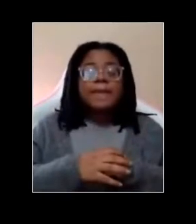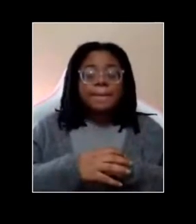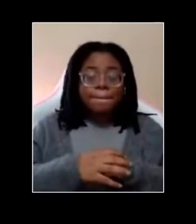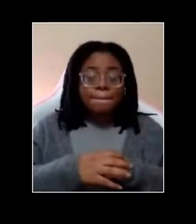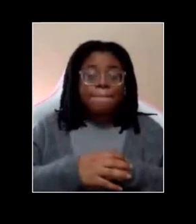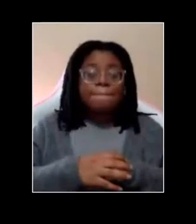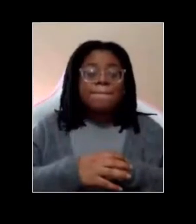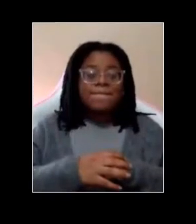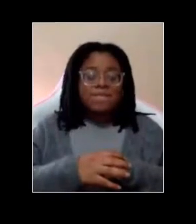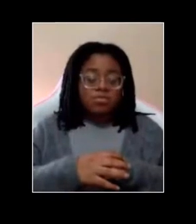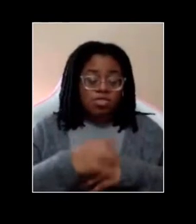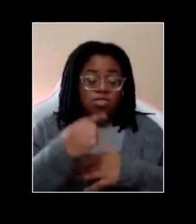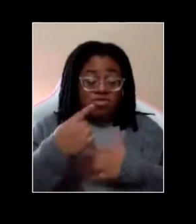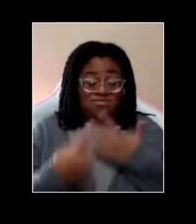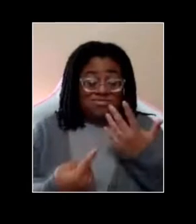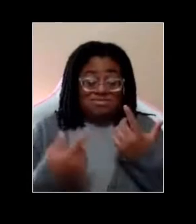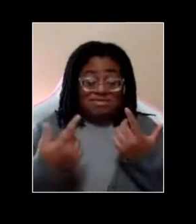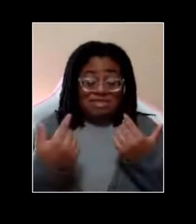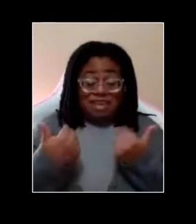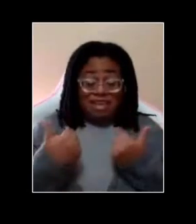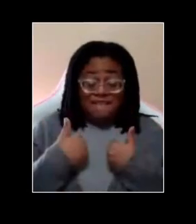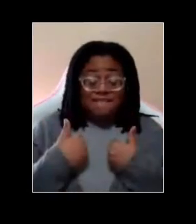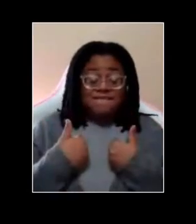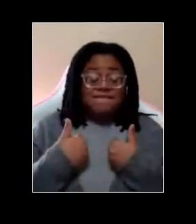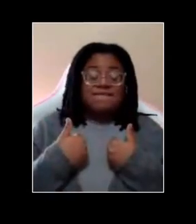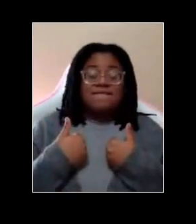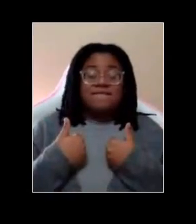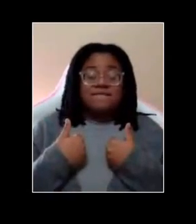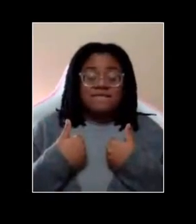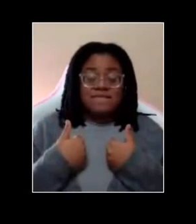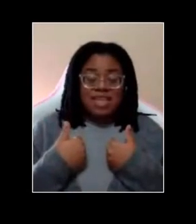Species that have a high drought stress